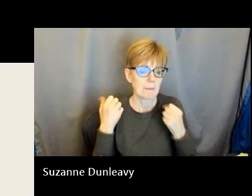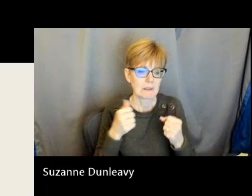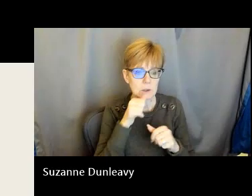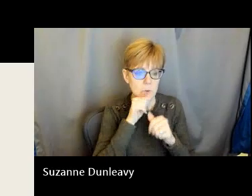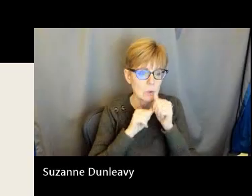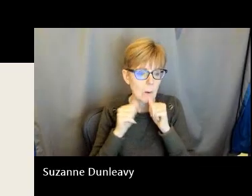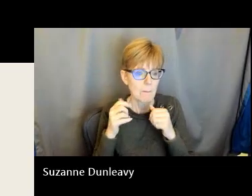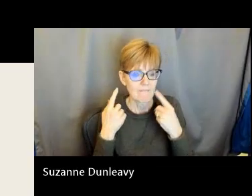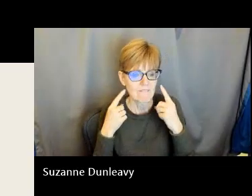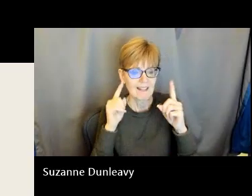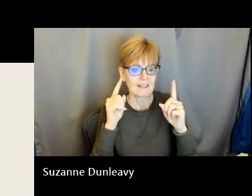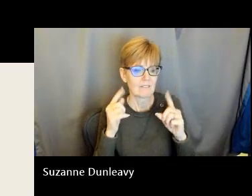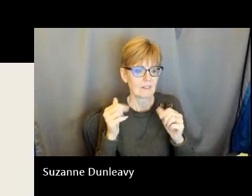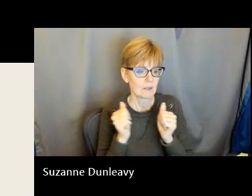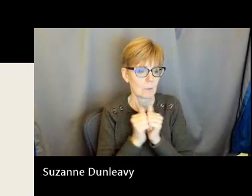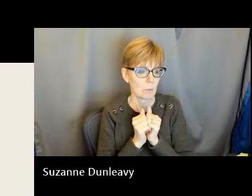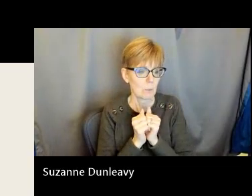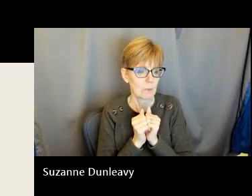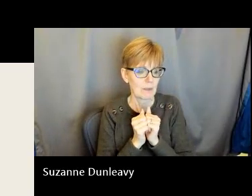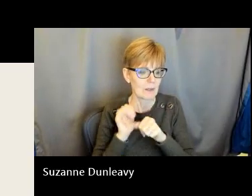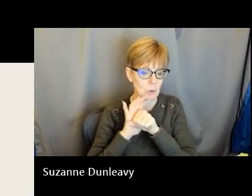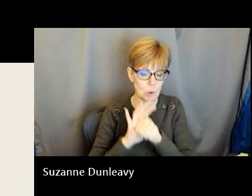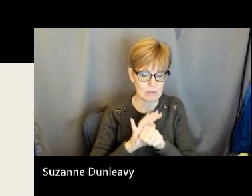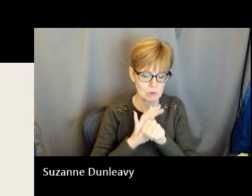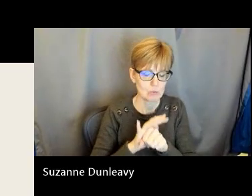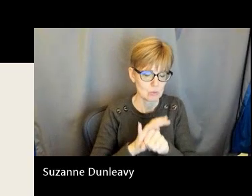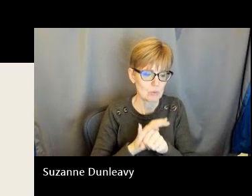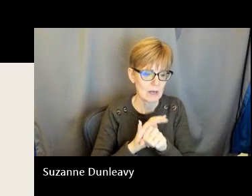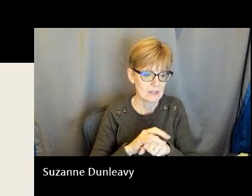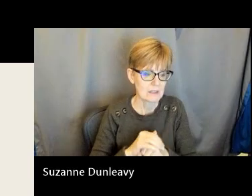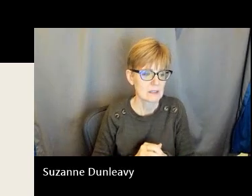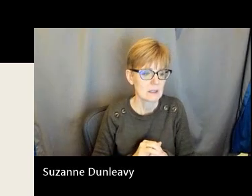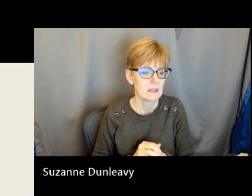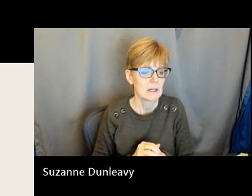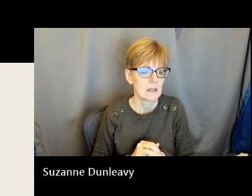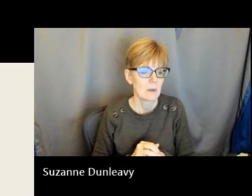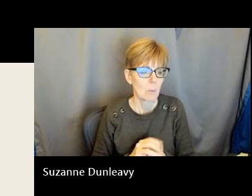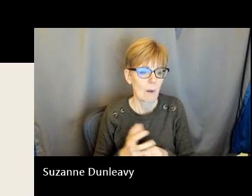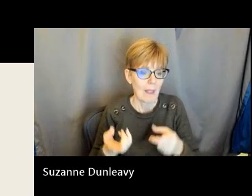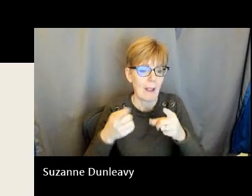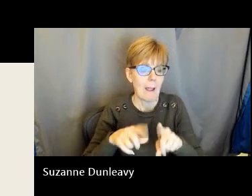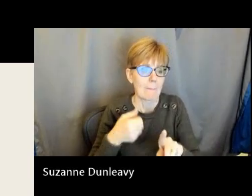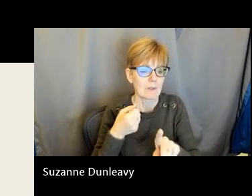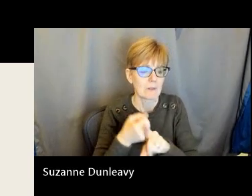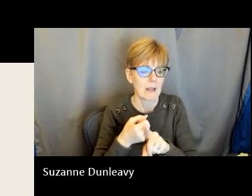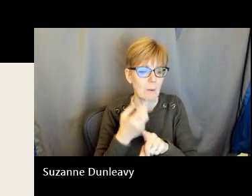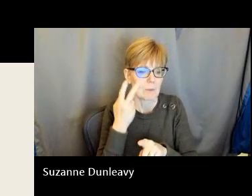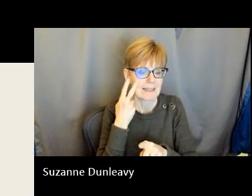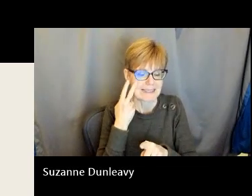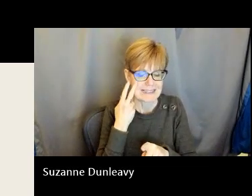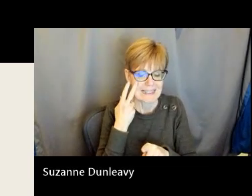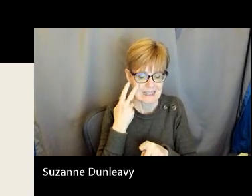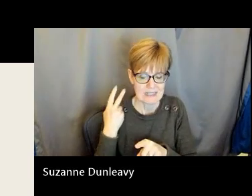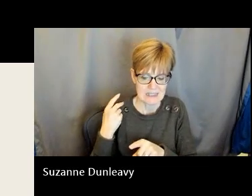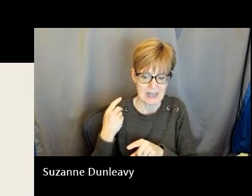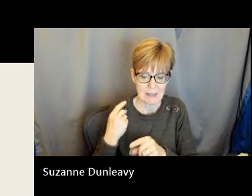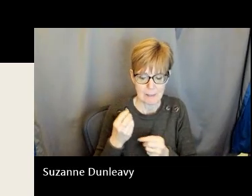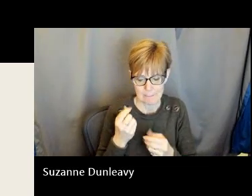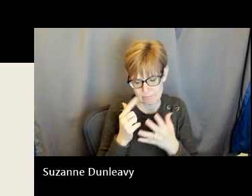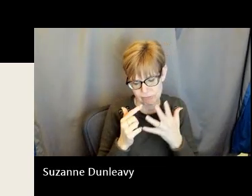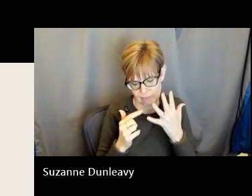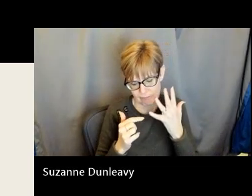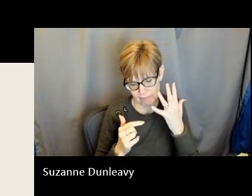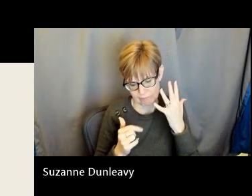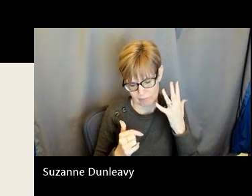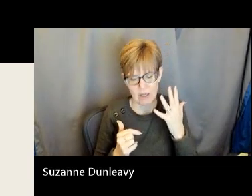see remnants of this in the numerous current contemporary health disparities that communities of